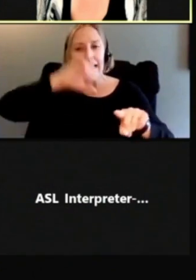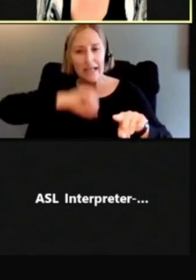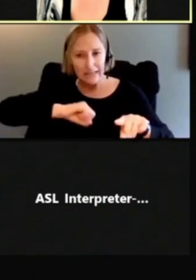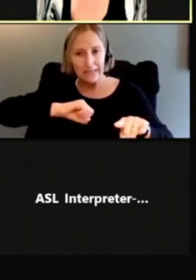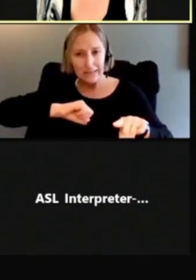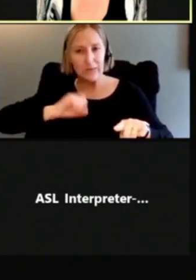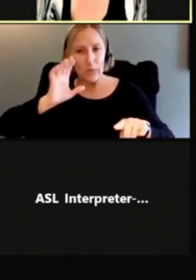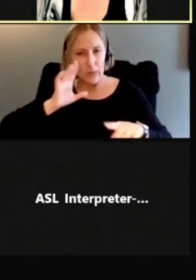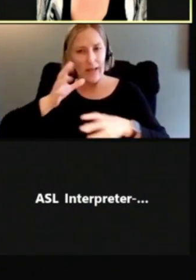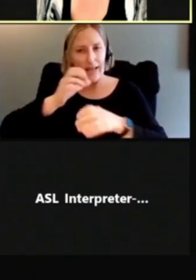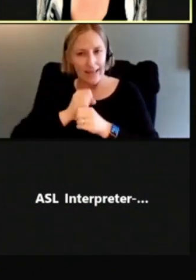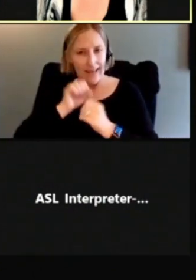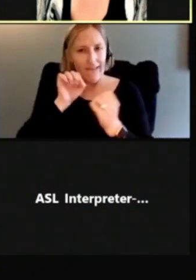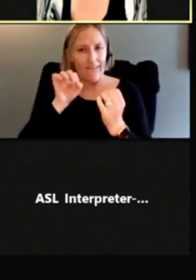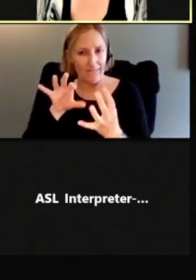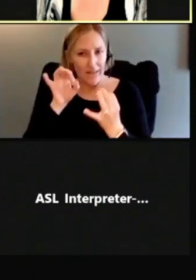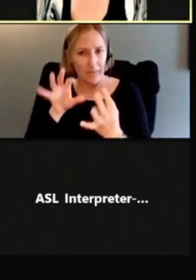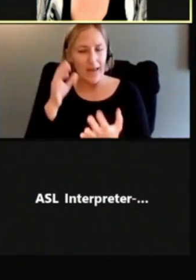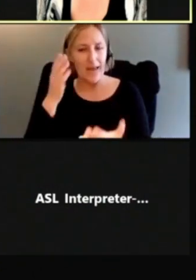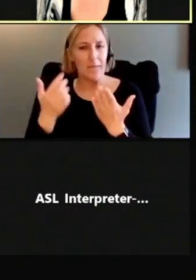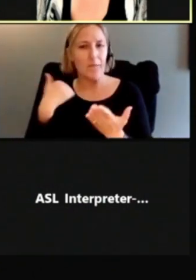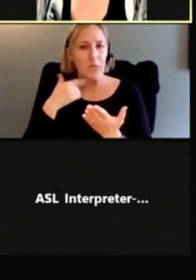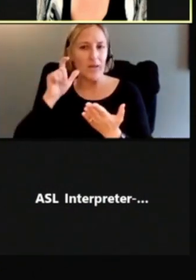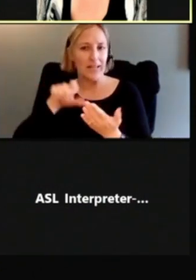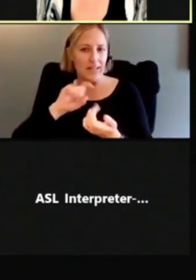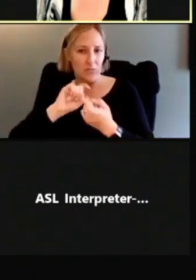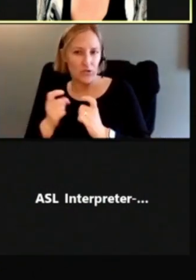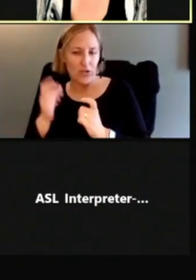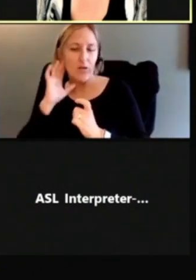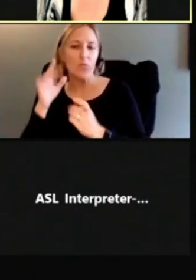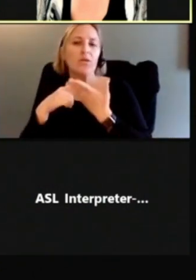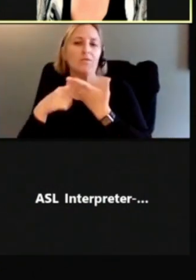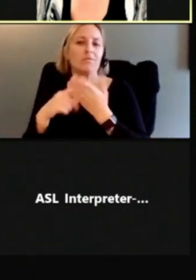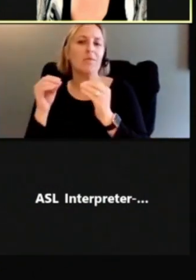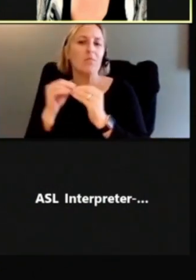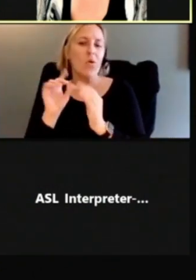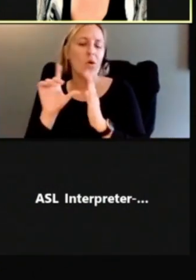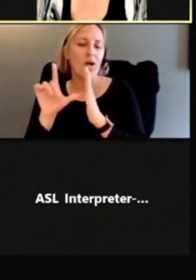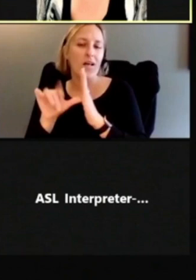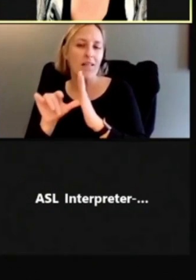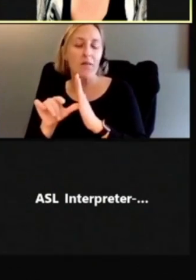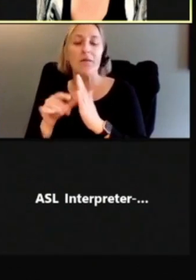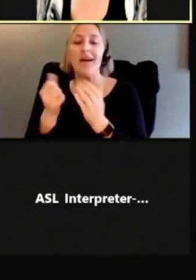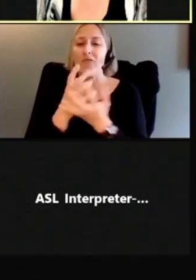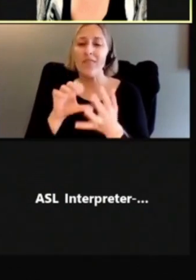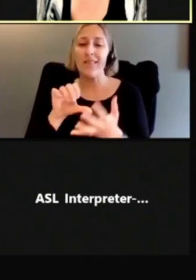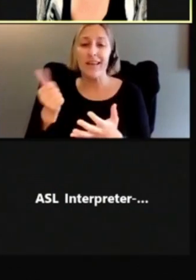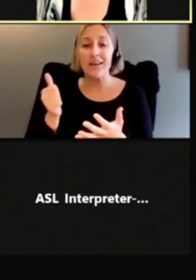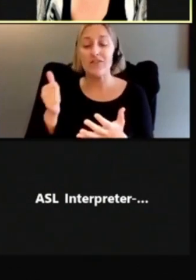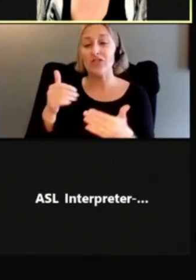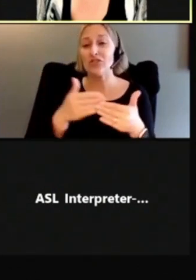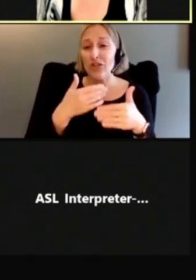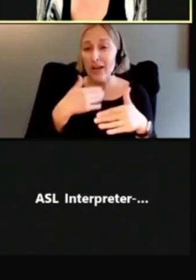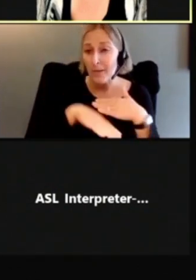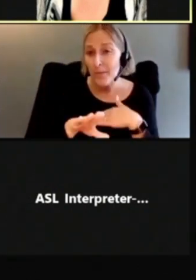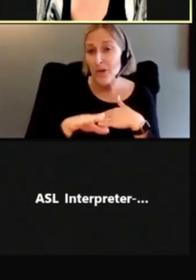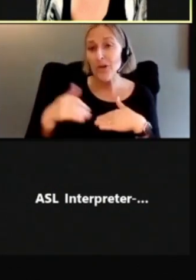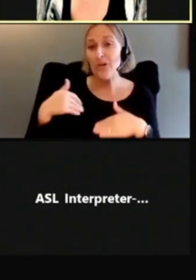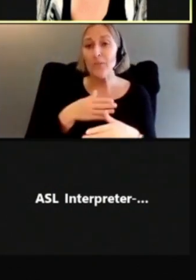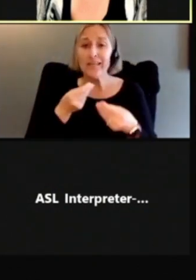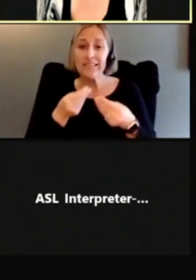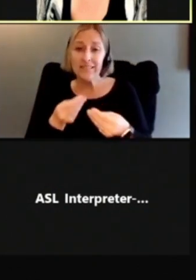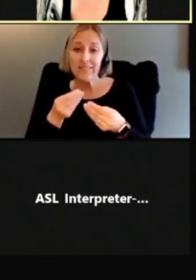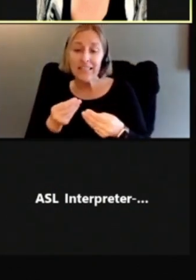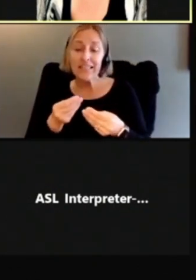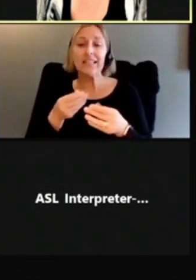we may need to change it, and we'll tackle that then. But everything else, childbirth, breastfeeding, postpartum education is now